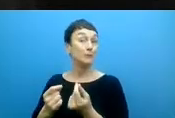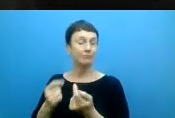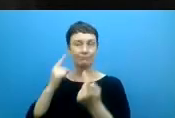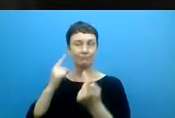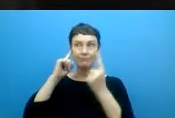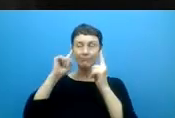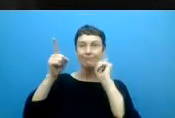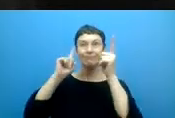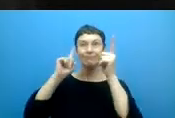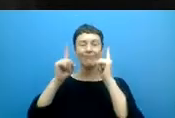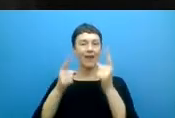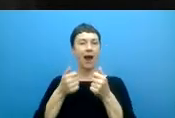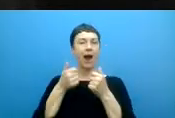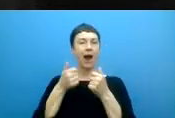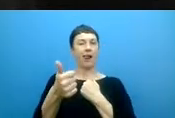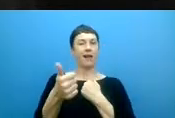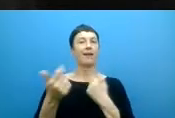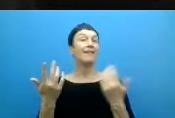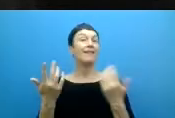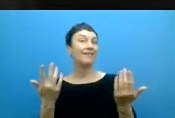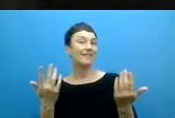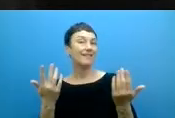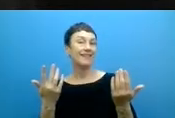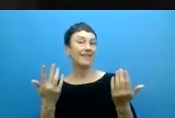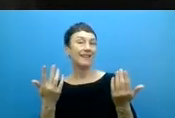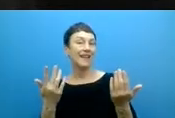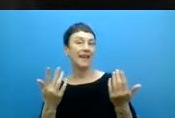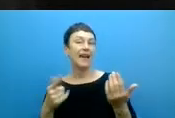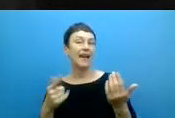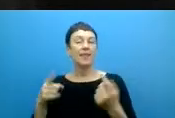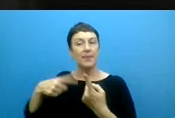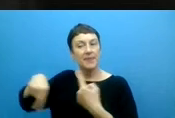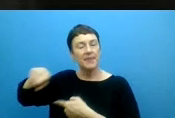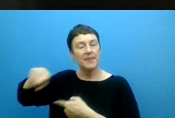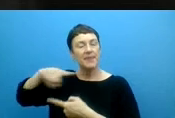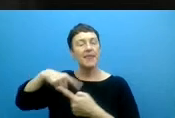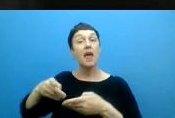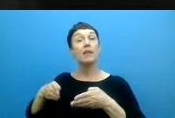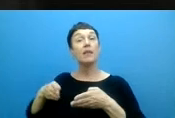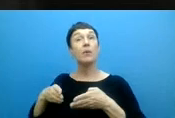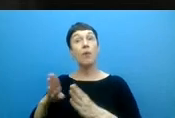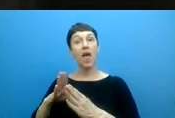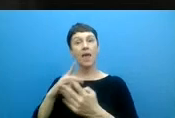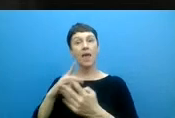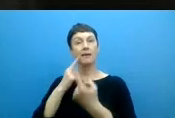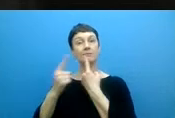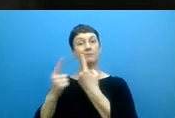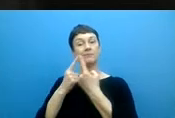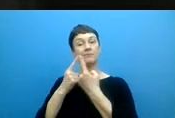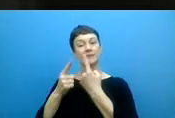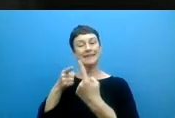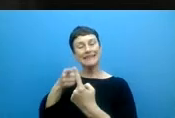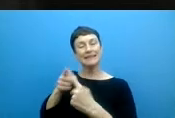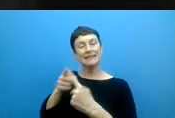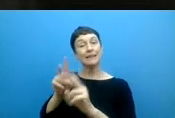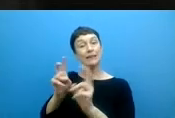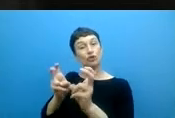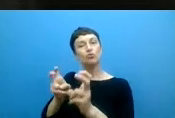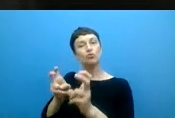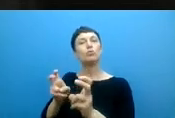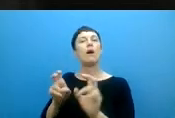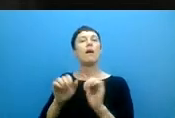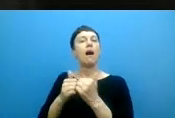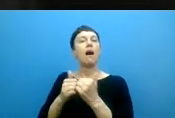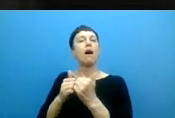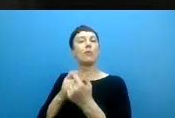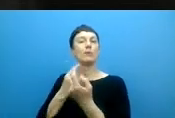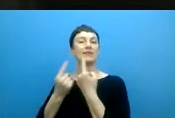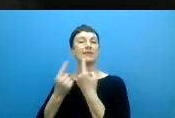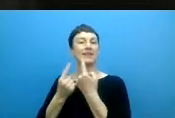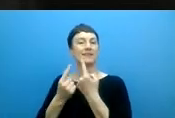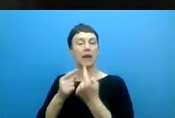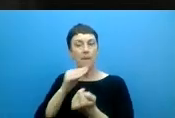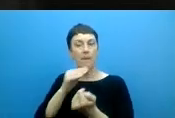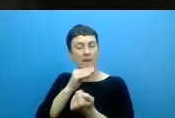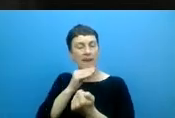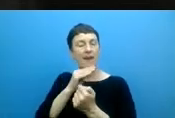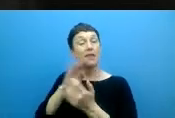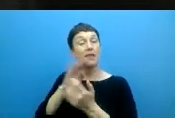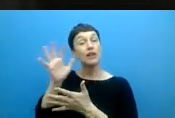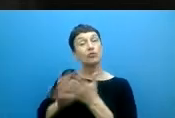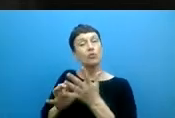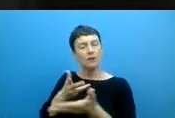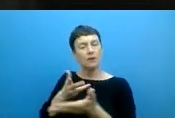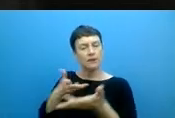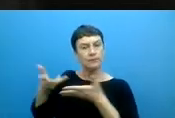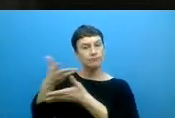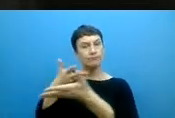the people have the right narrative surrounding language and multilingualism. That is a narrative that aligns with the values of